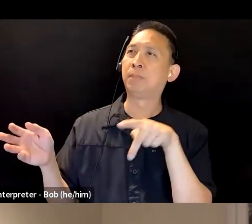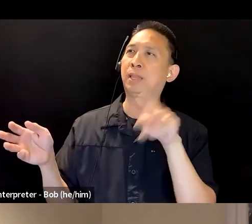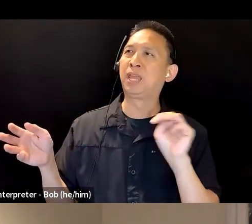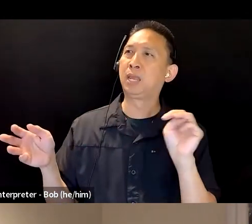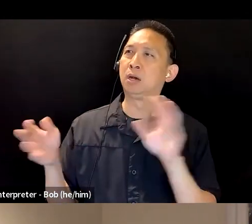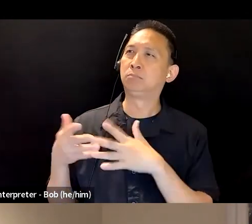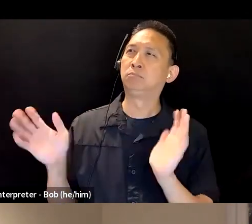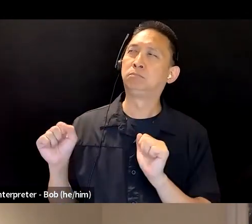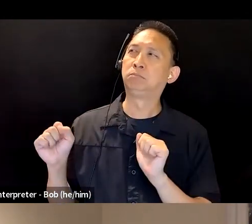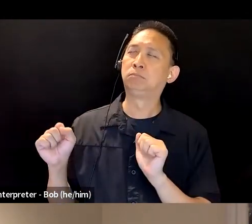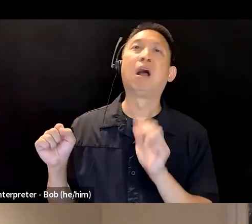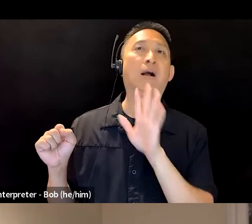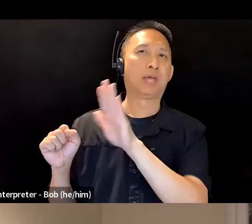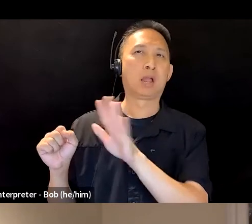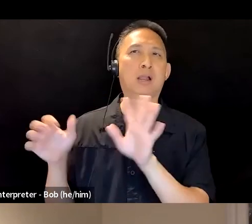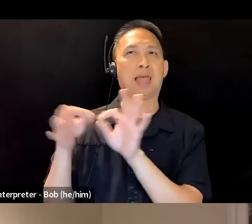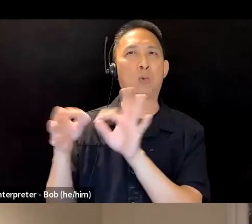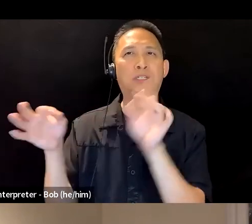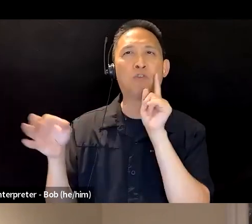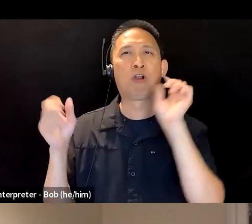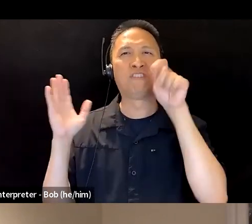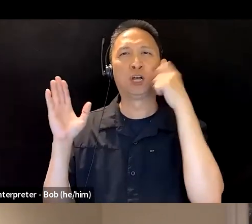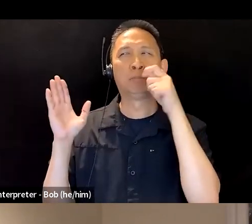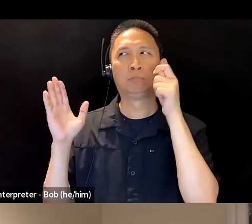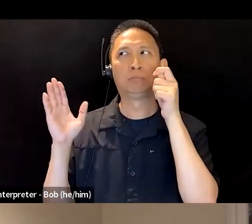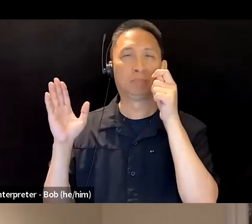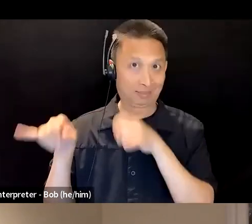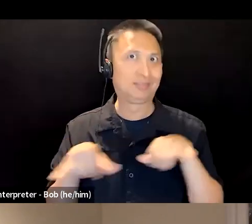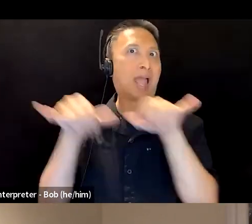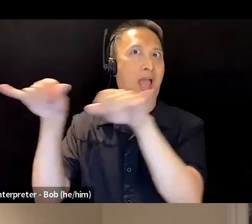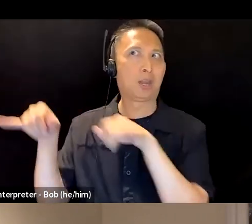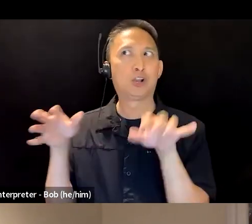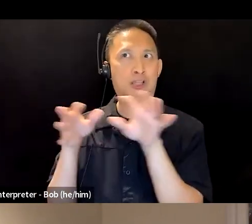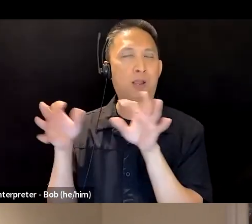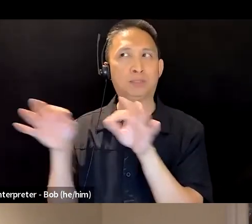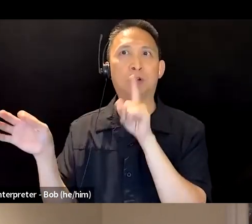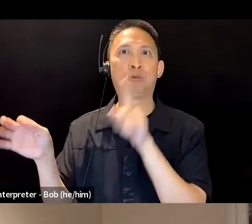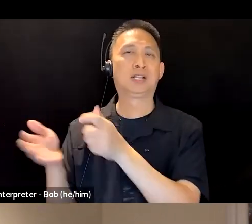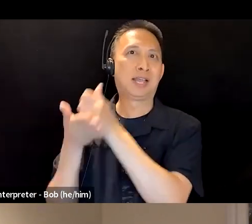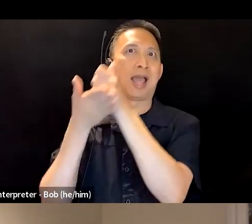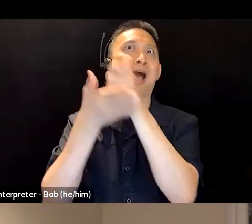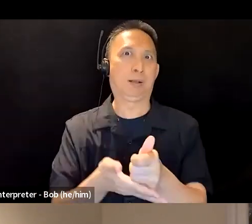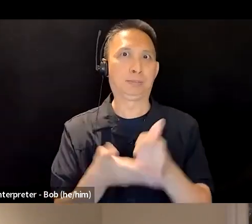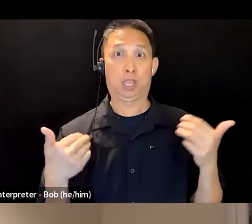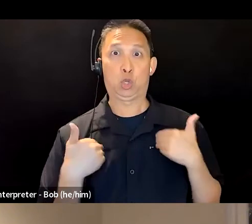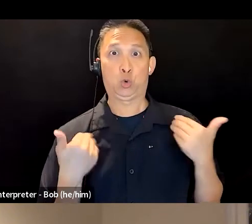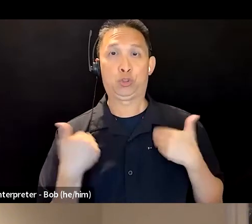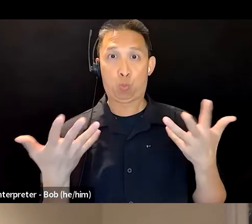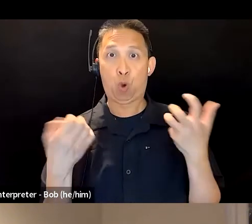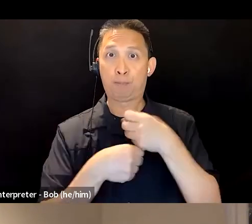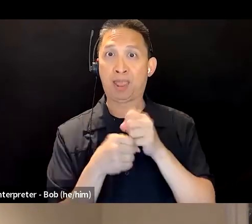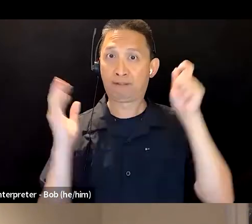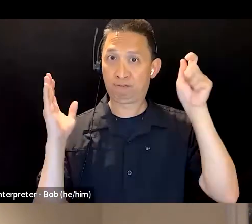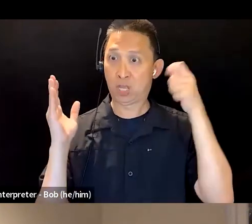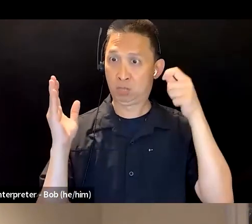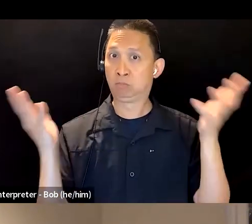of language of filmmaking that is great for any young filmmaker. But that,